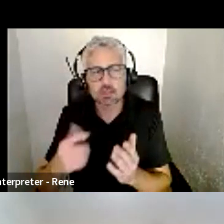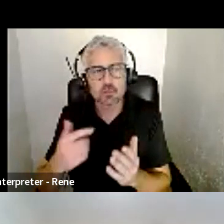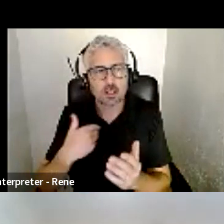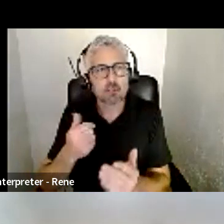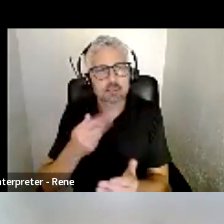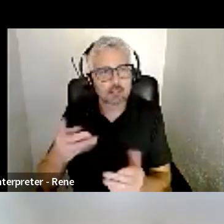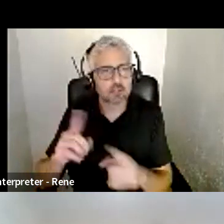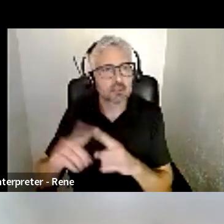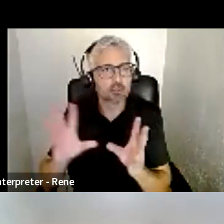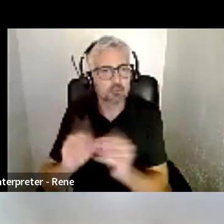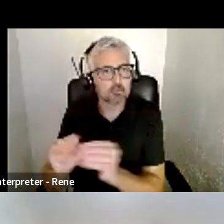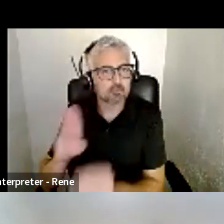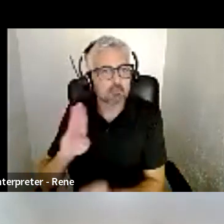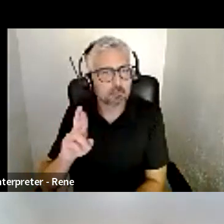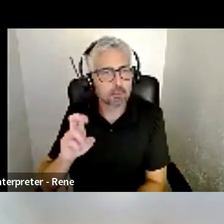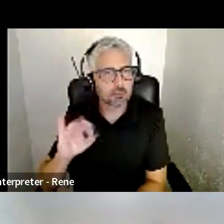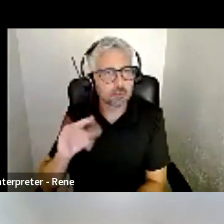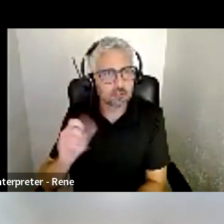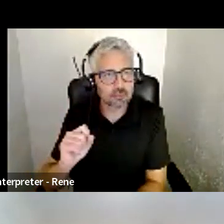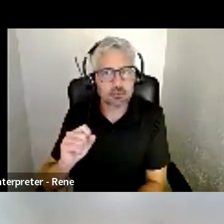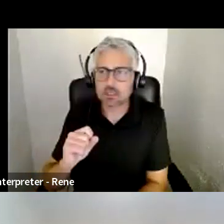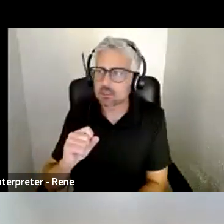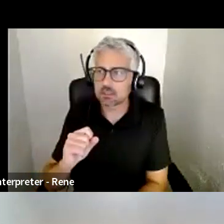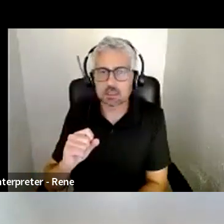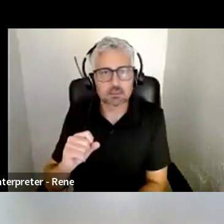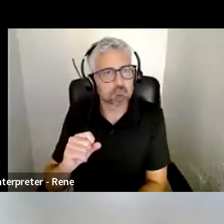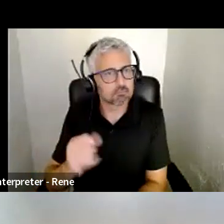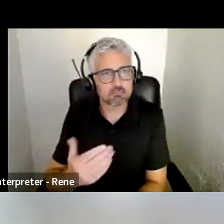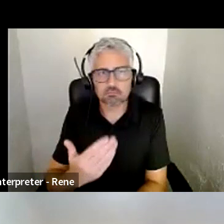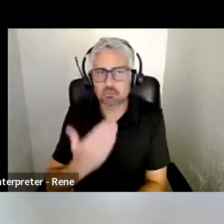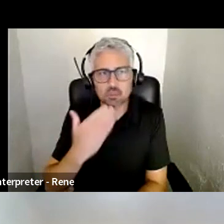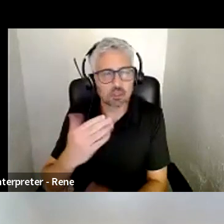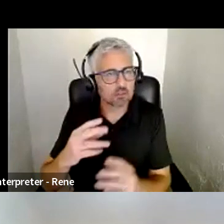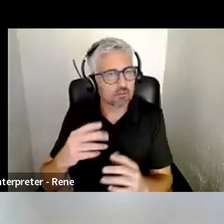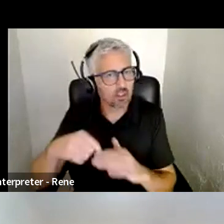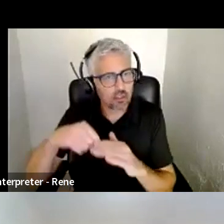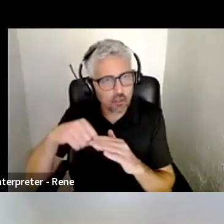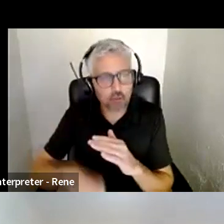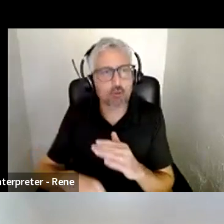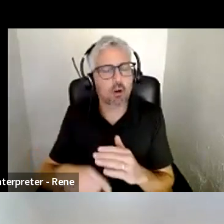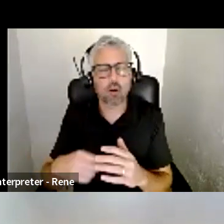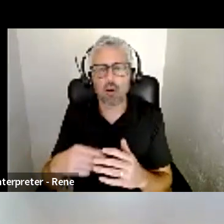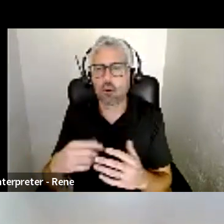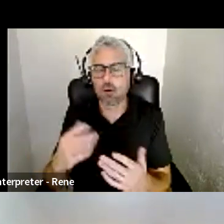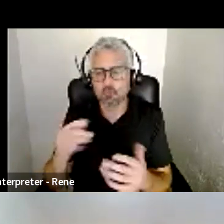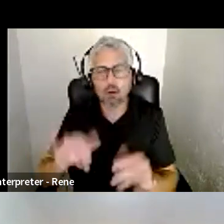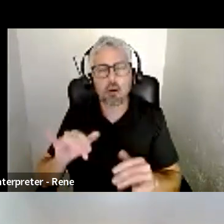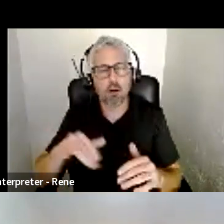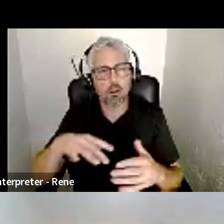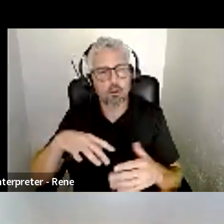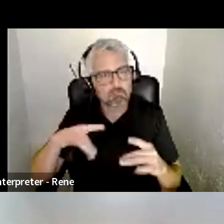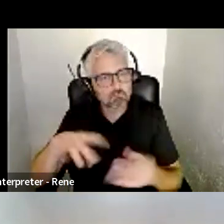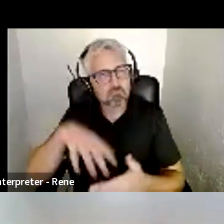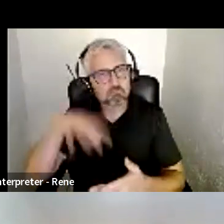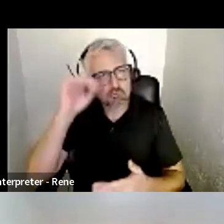of briefings that have been extremely thorough and enlightening in terms of